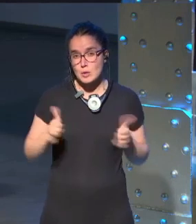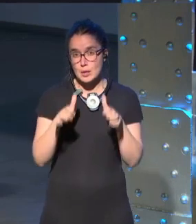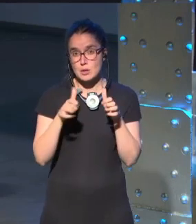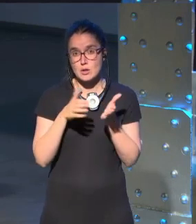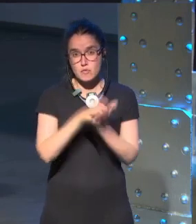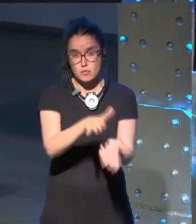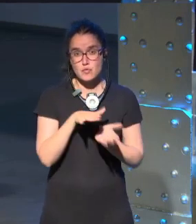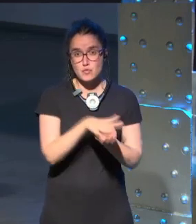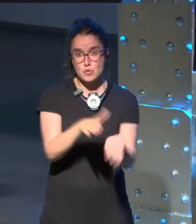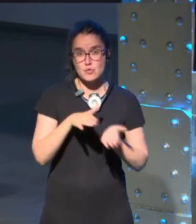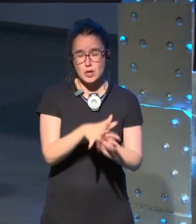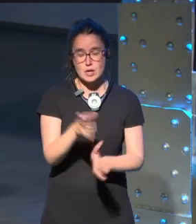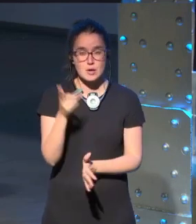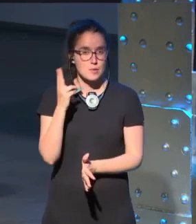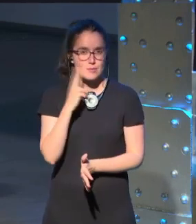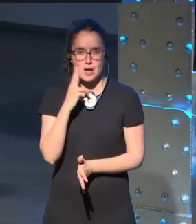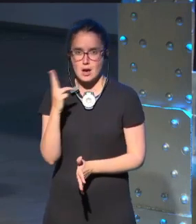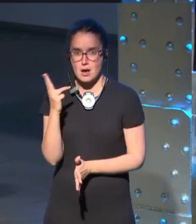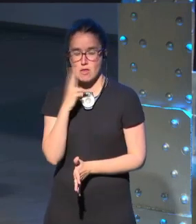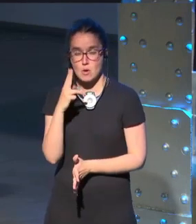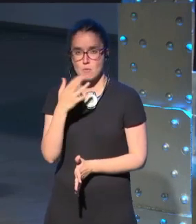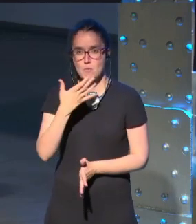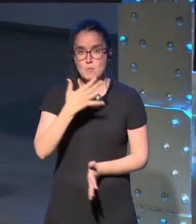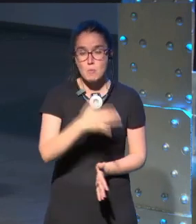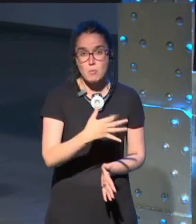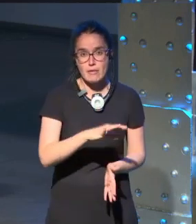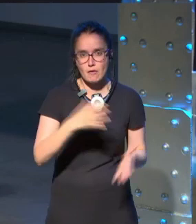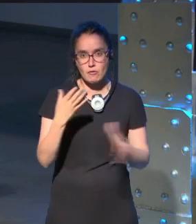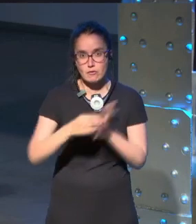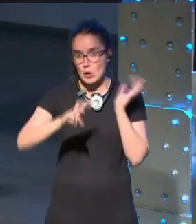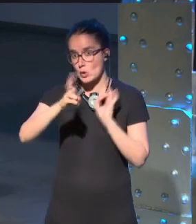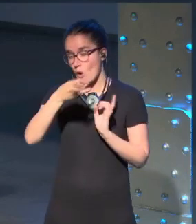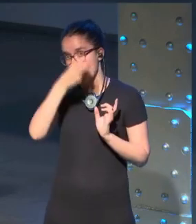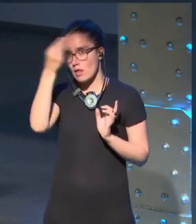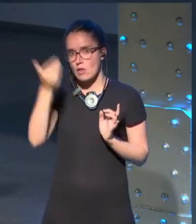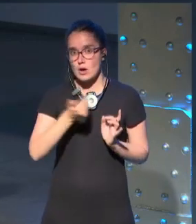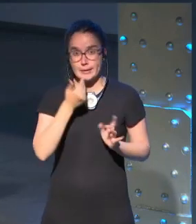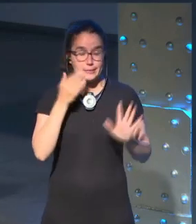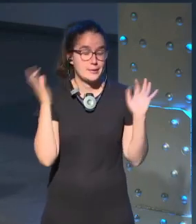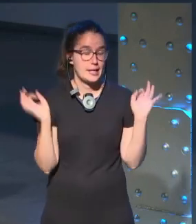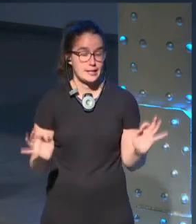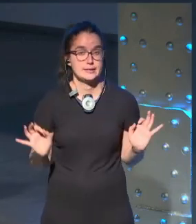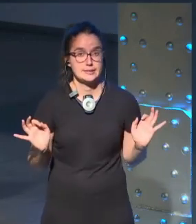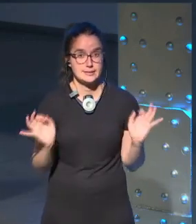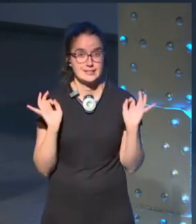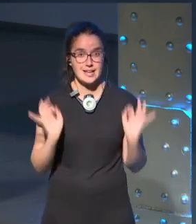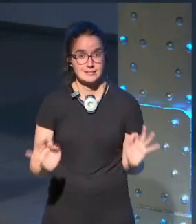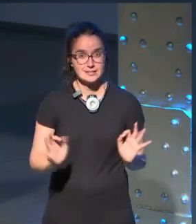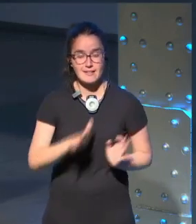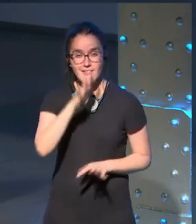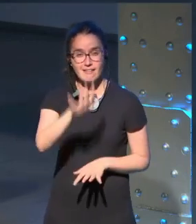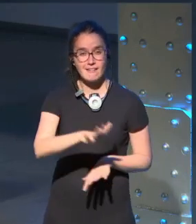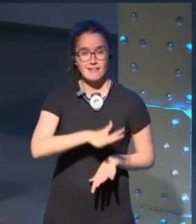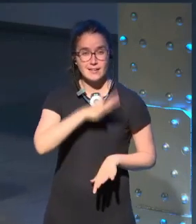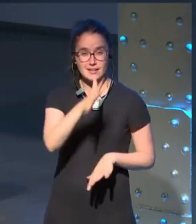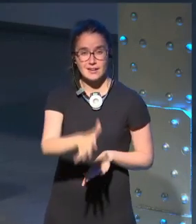forgotten. But that's really how it happens. I mean, it's amazing the amount of detail in these